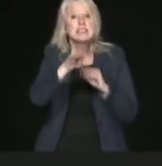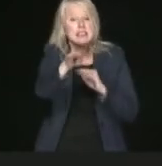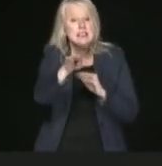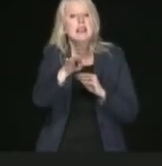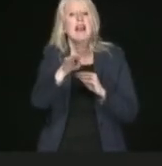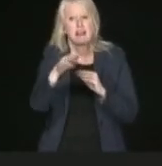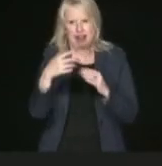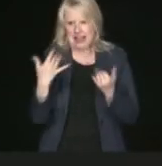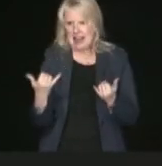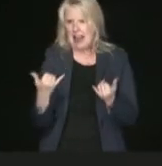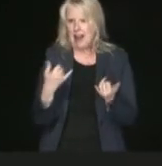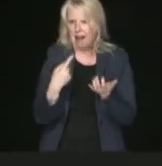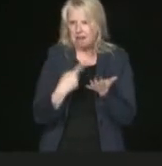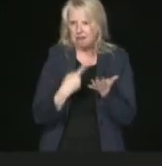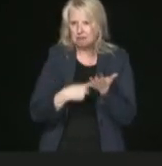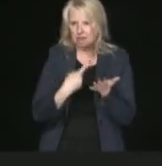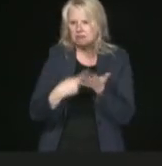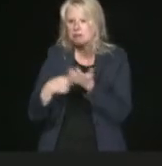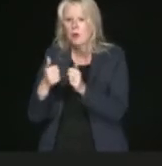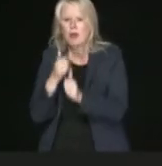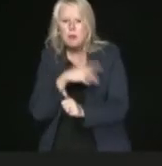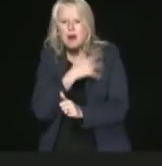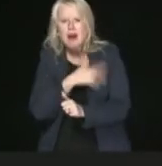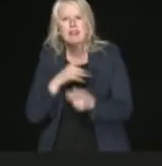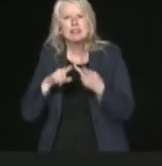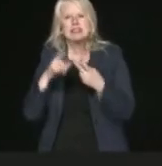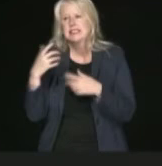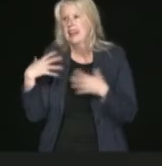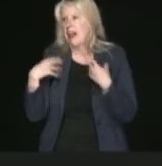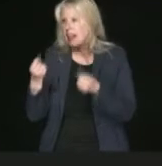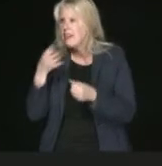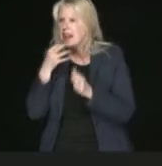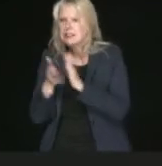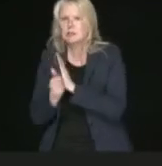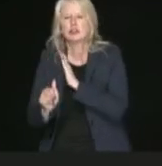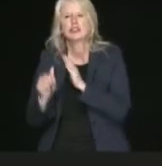the provinces and the industries and healthcare experts